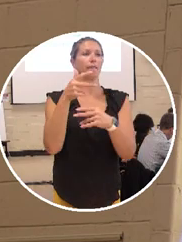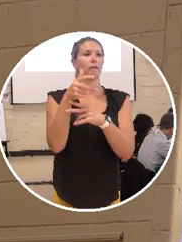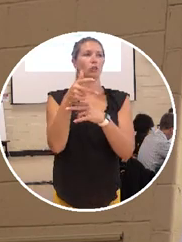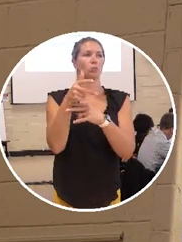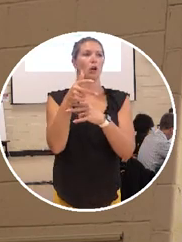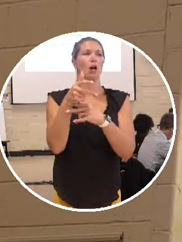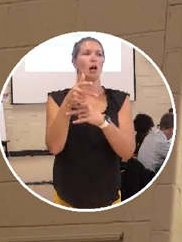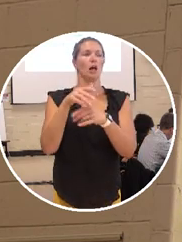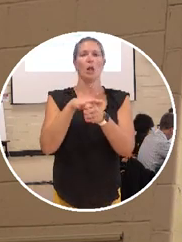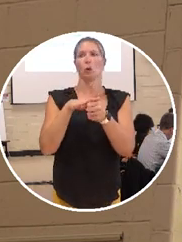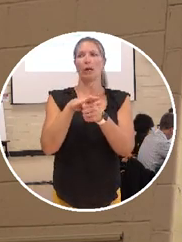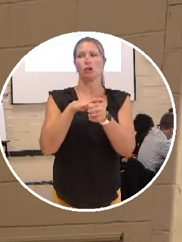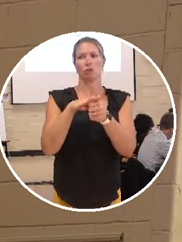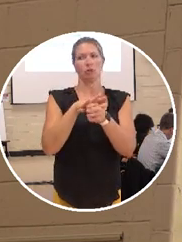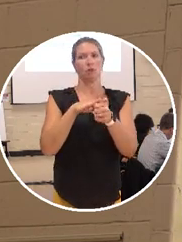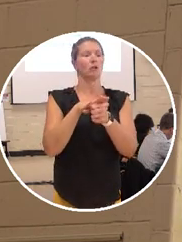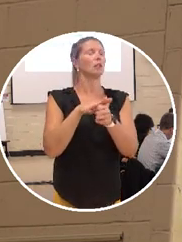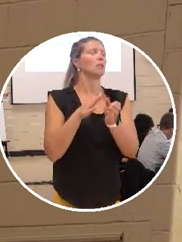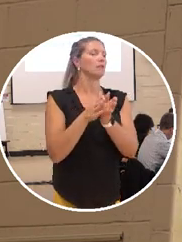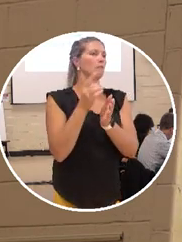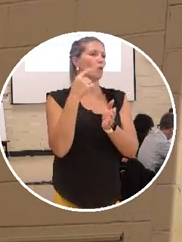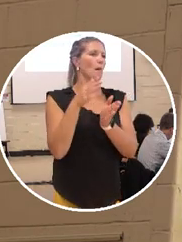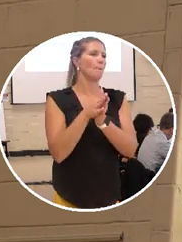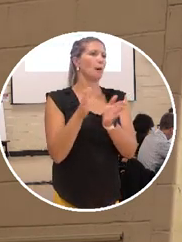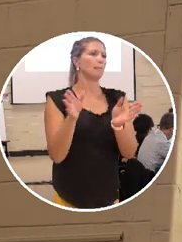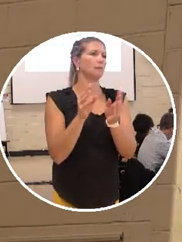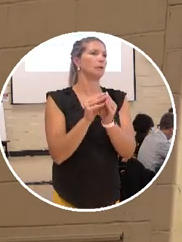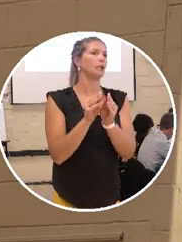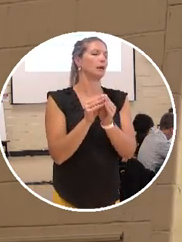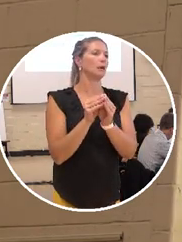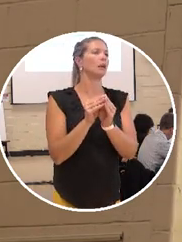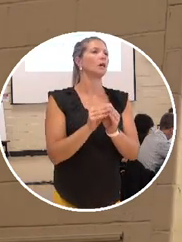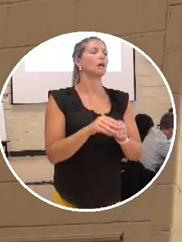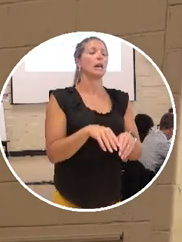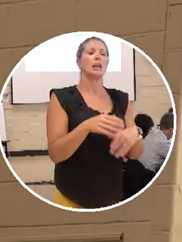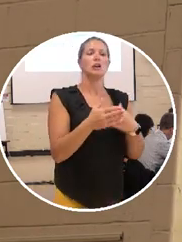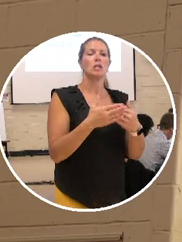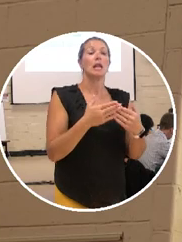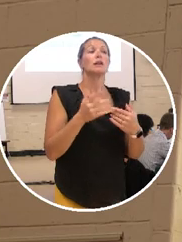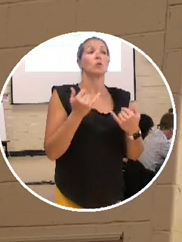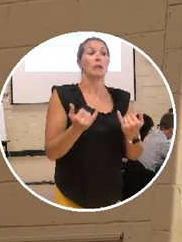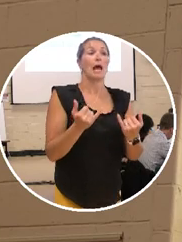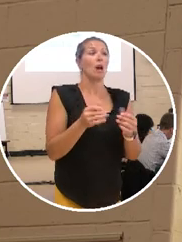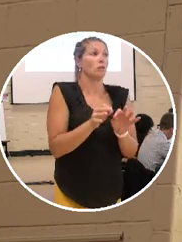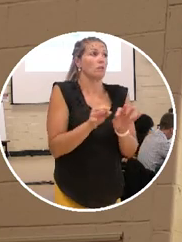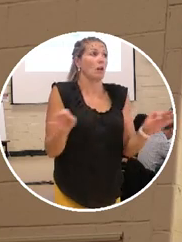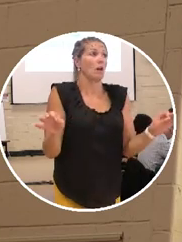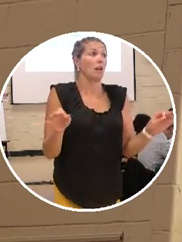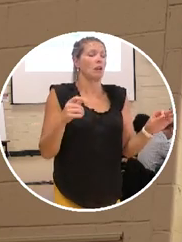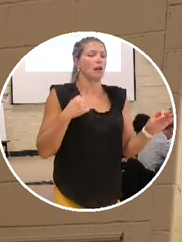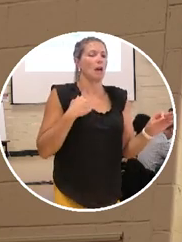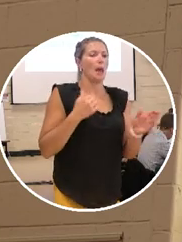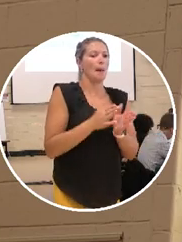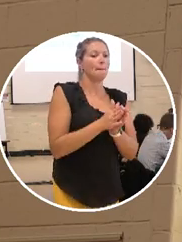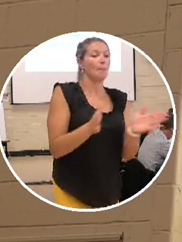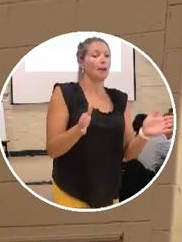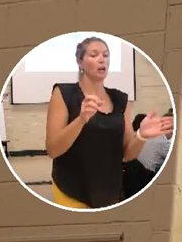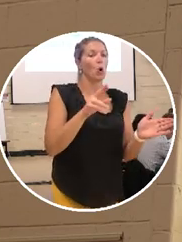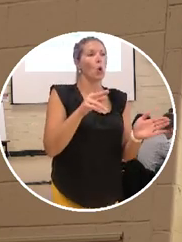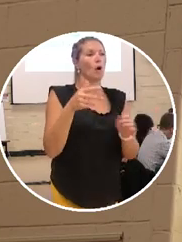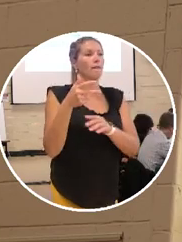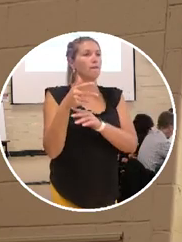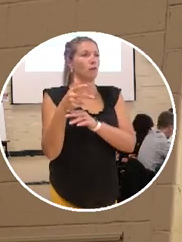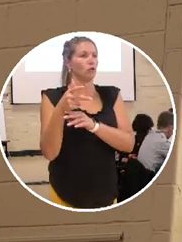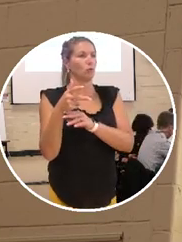board will be open to the public at a physical or virtual location unless it is declared by